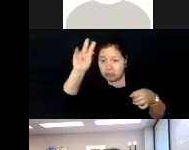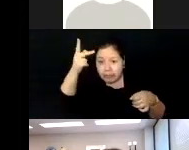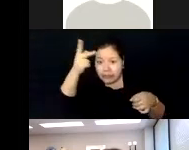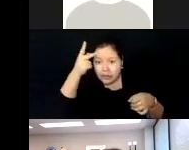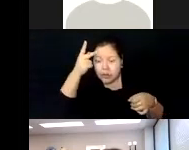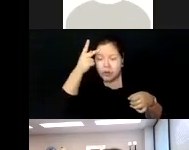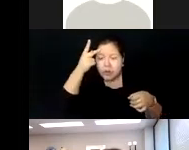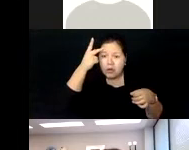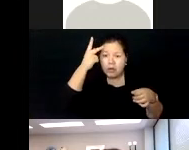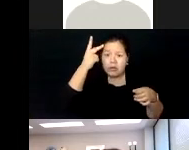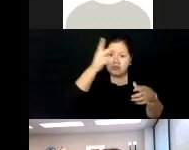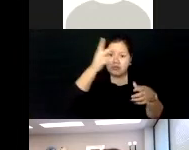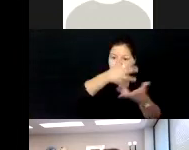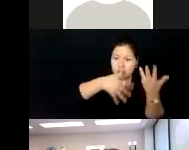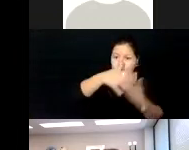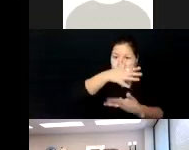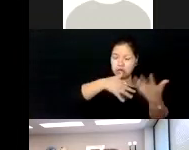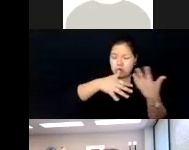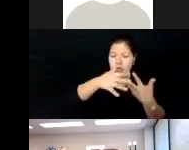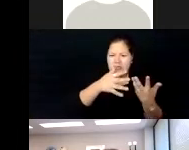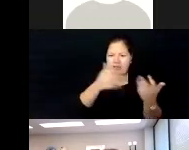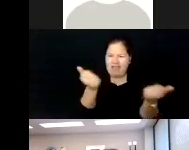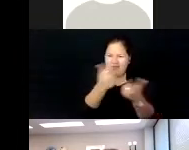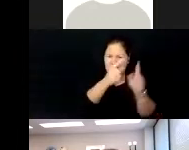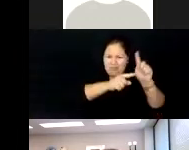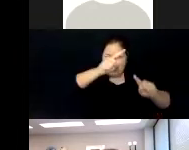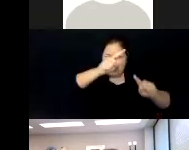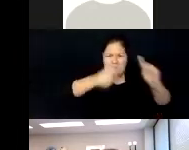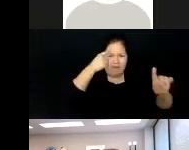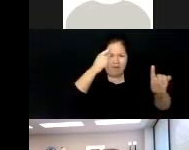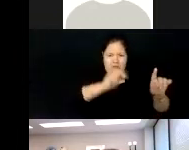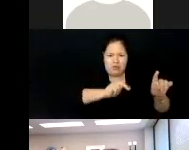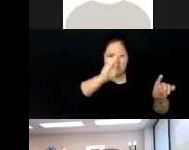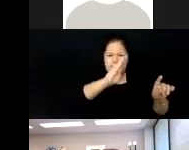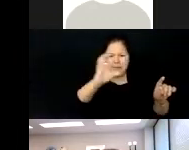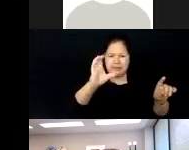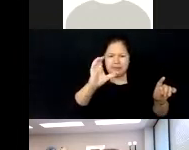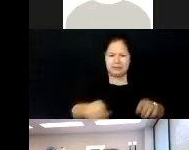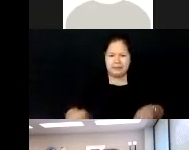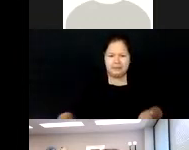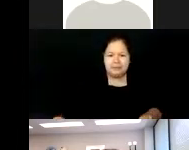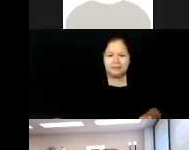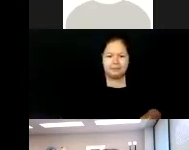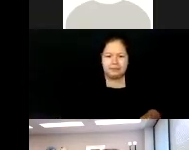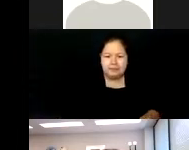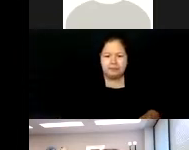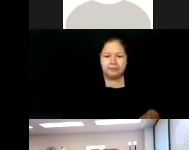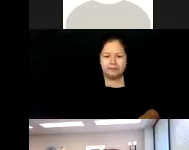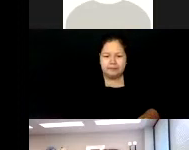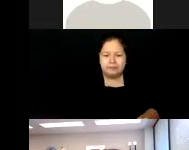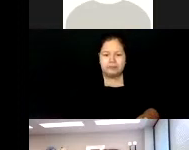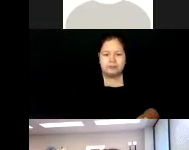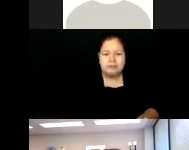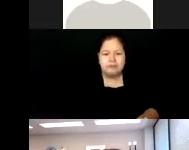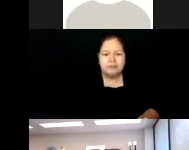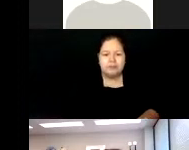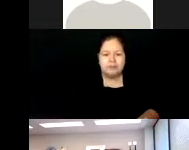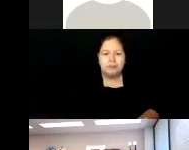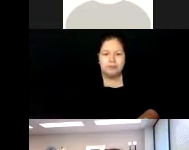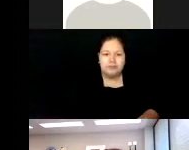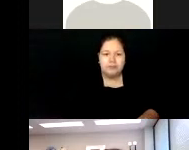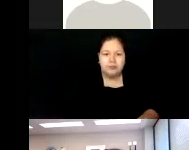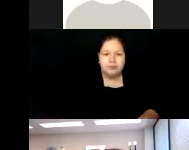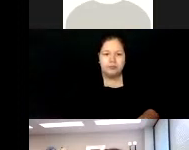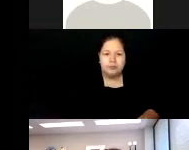of Northern British Columbia. And so what we really did was present on the one hand the